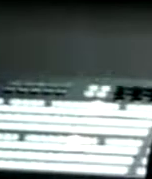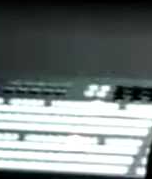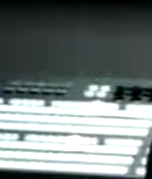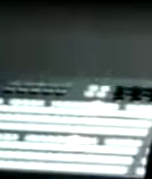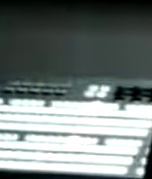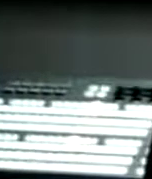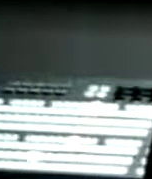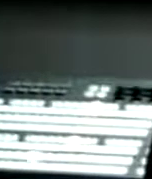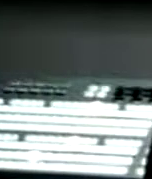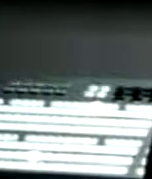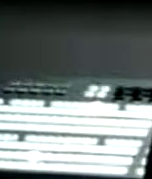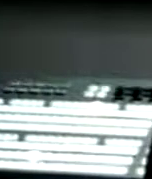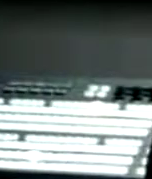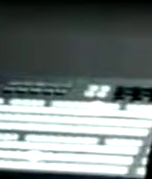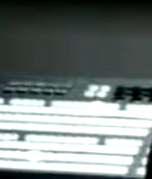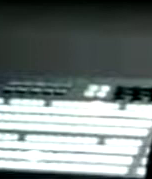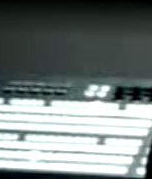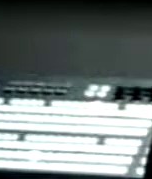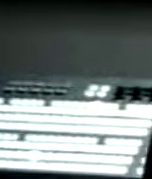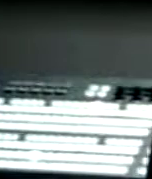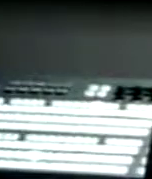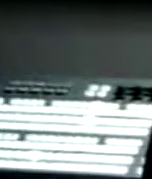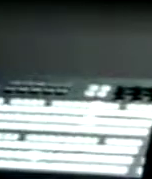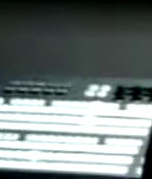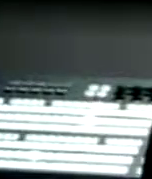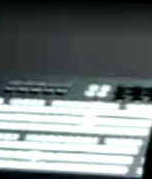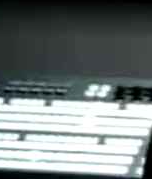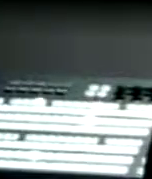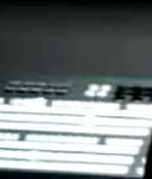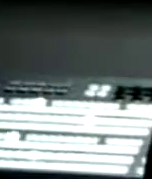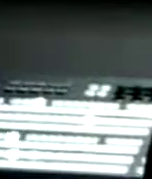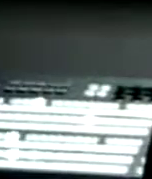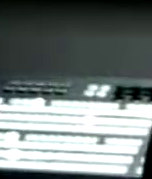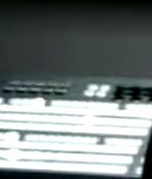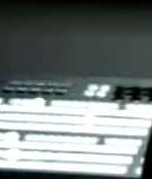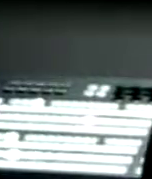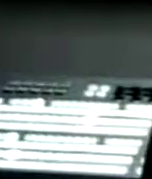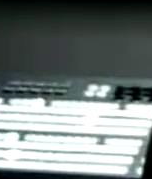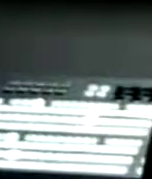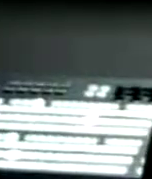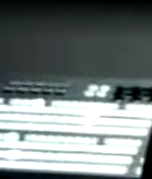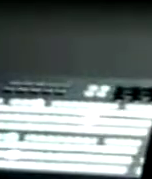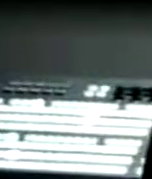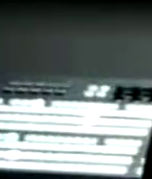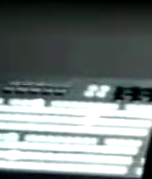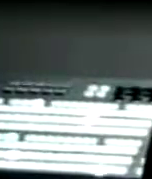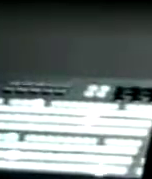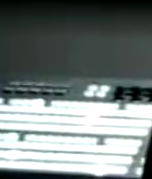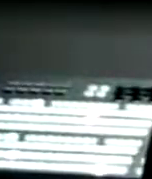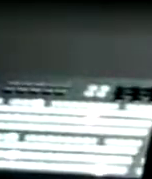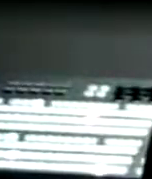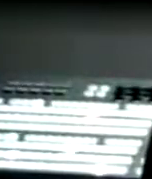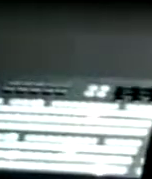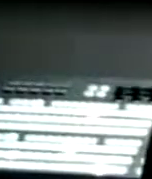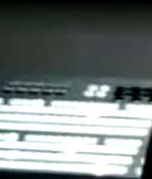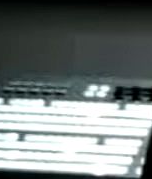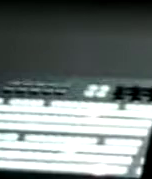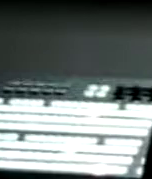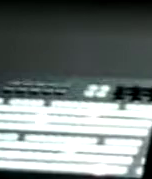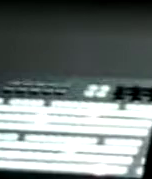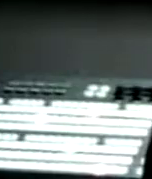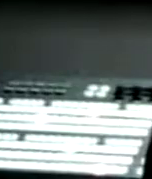persons looking to see what potential opportunities there are in Haiti. This group comprises of a